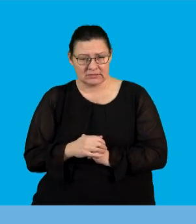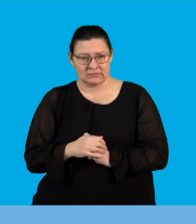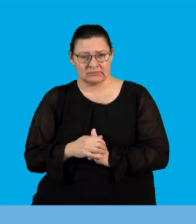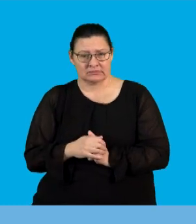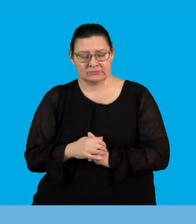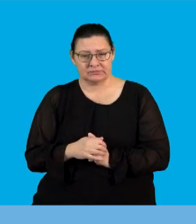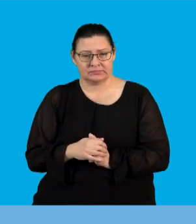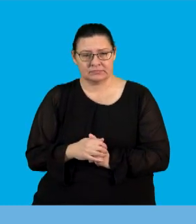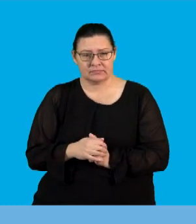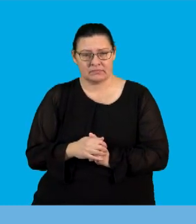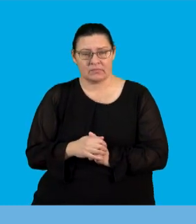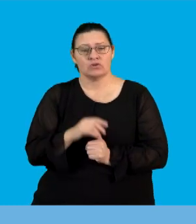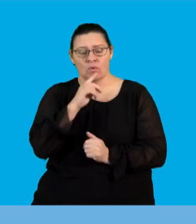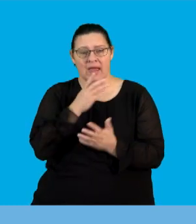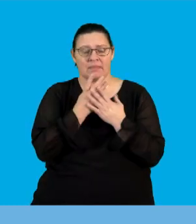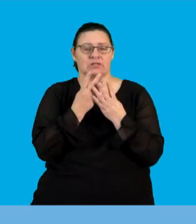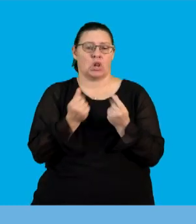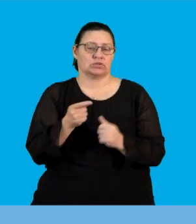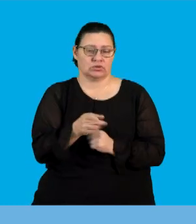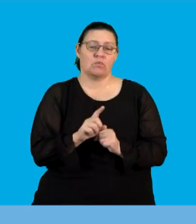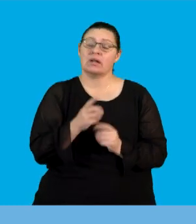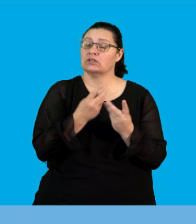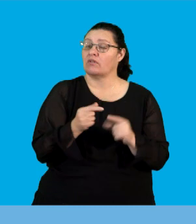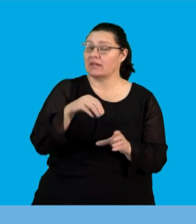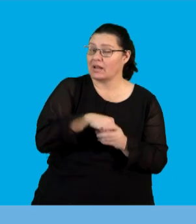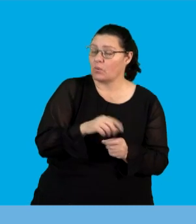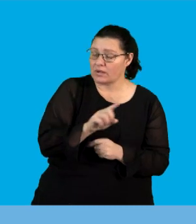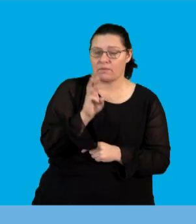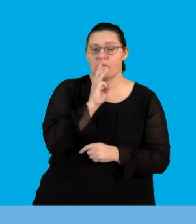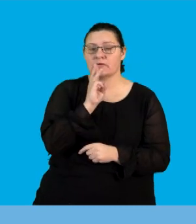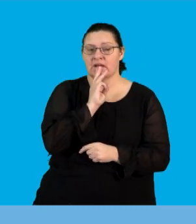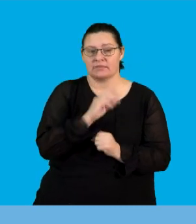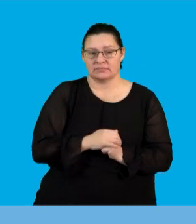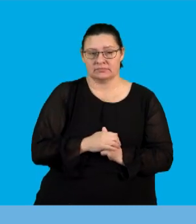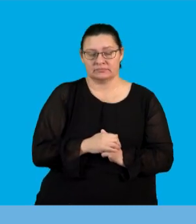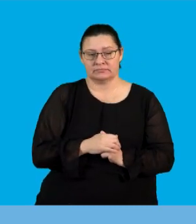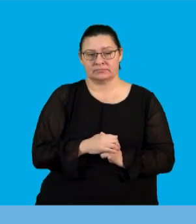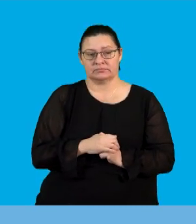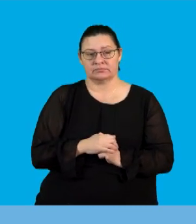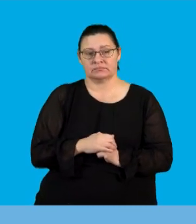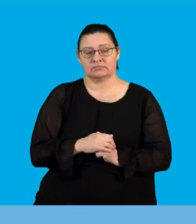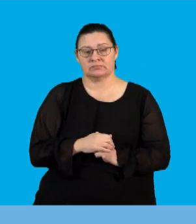sulfurous acid, what is it dissolved in for it to be diluted? It is dissolved in water.